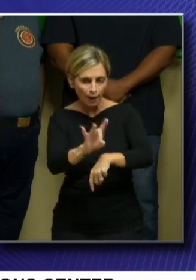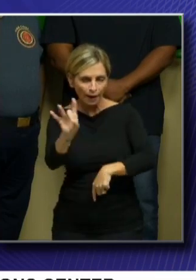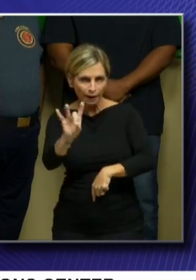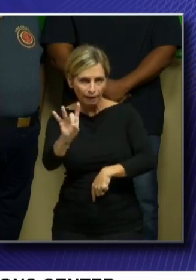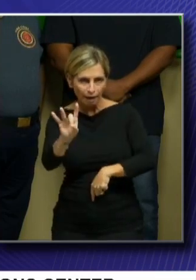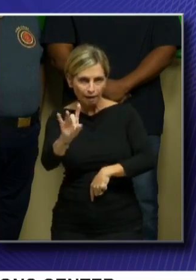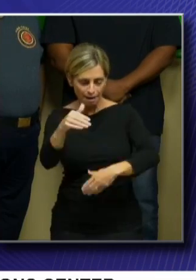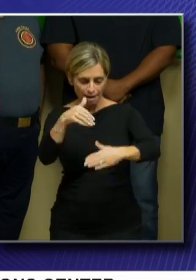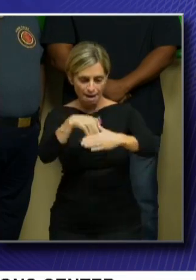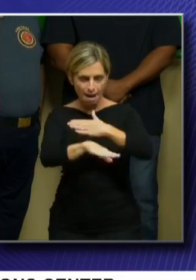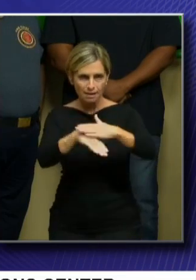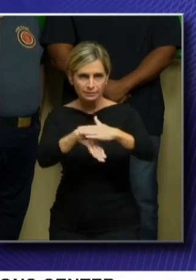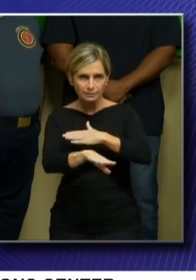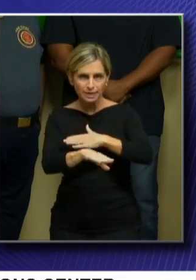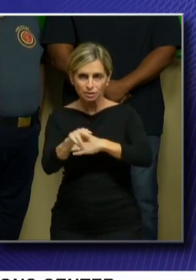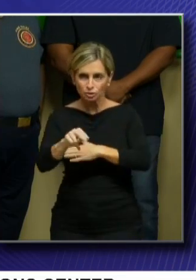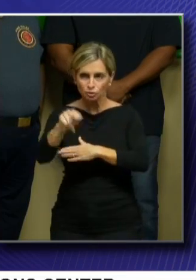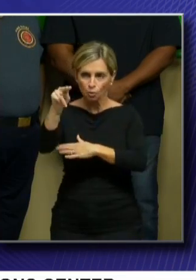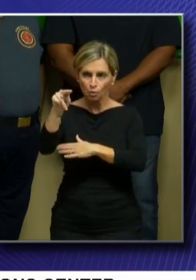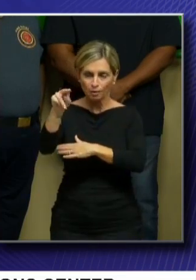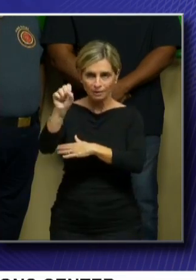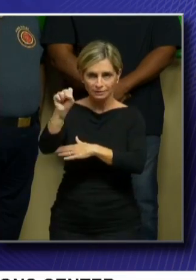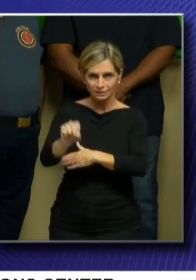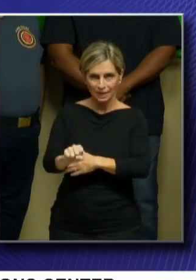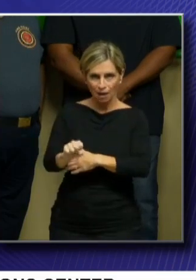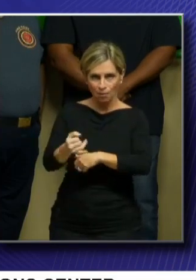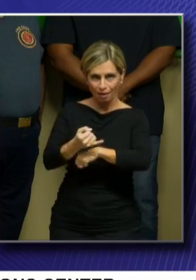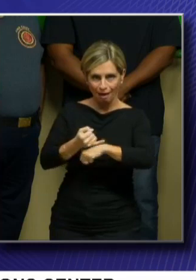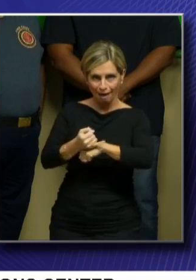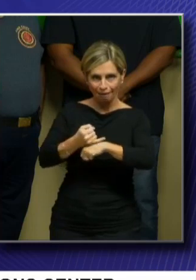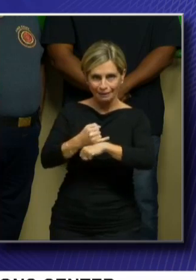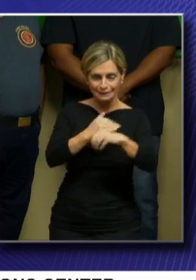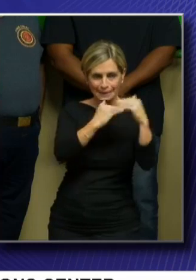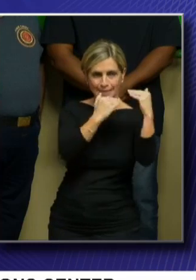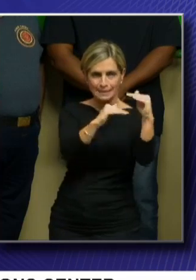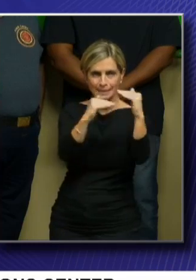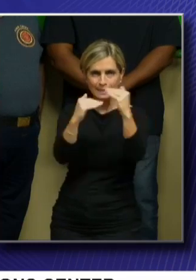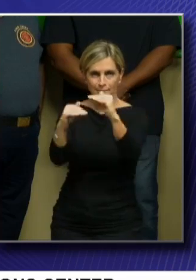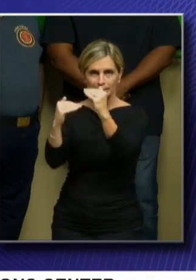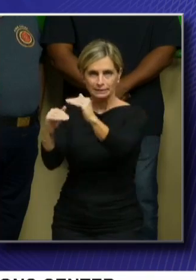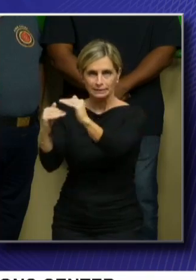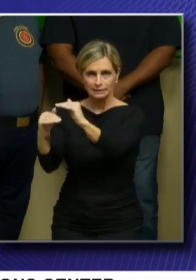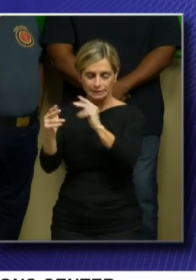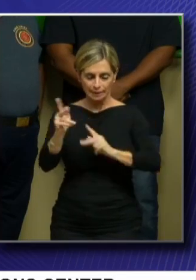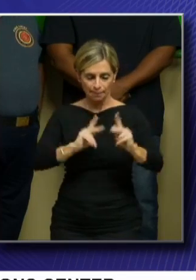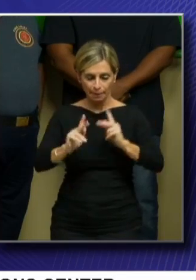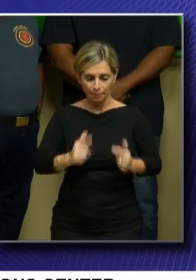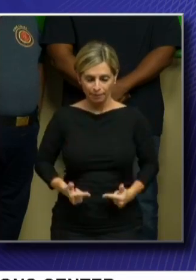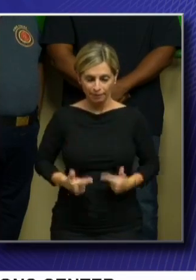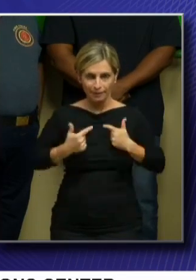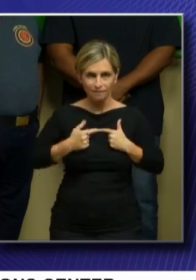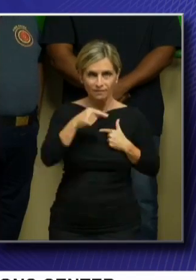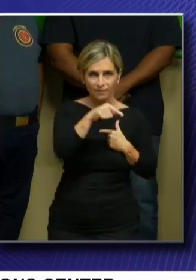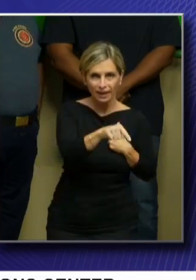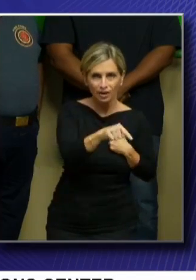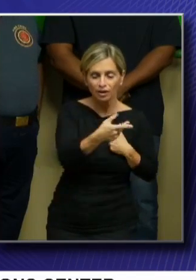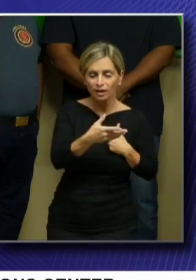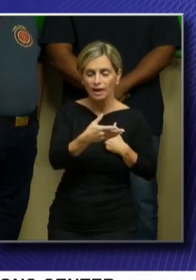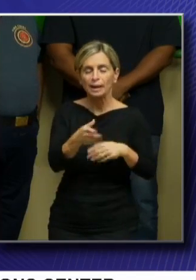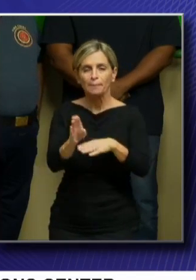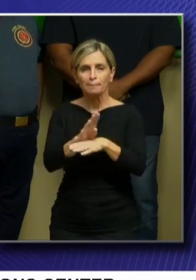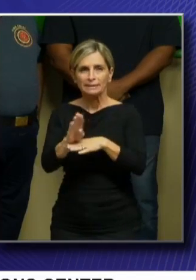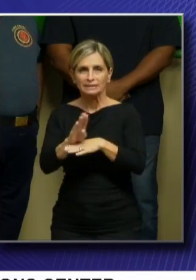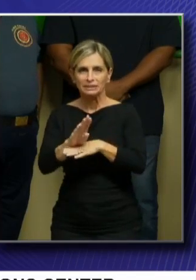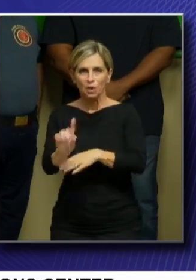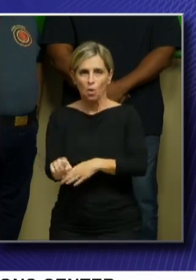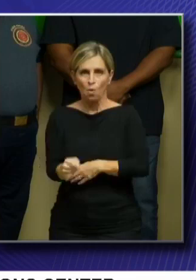to North and South Hutchison Island will be limited to residents and business owners only.